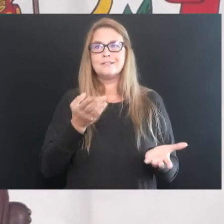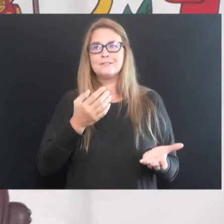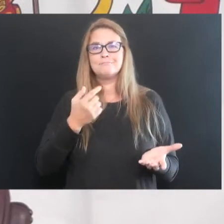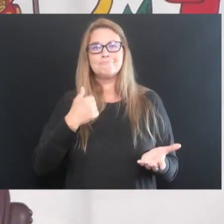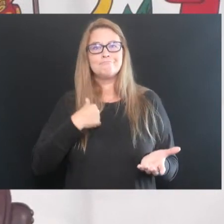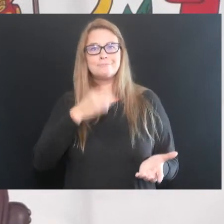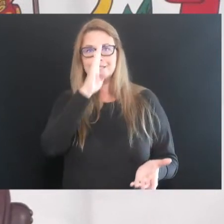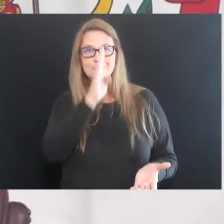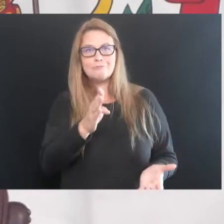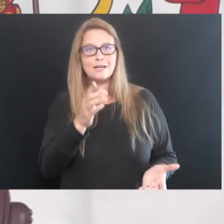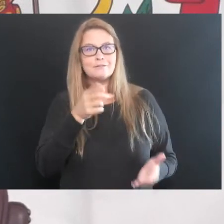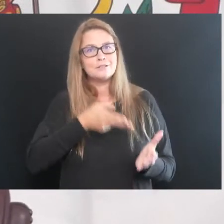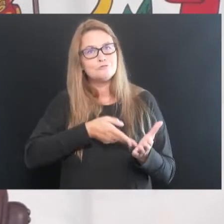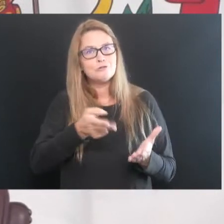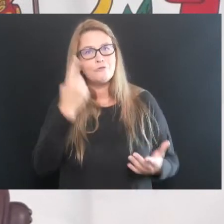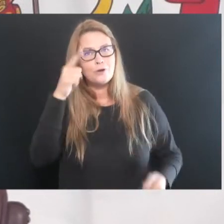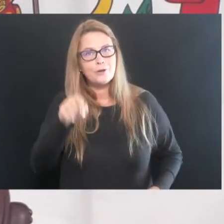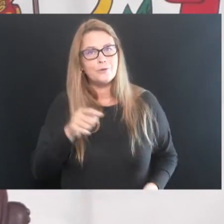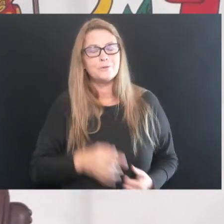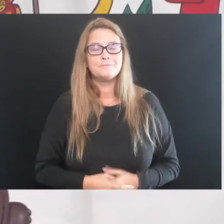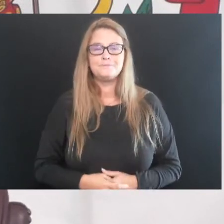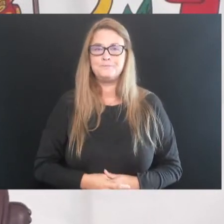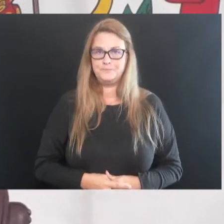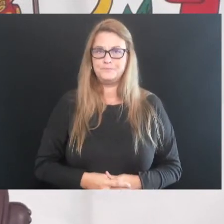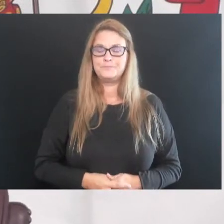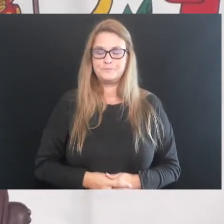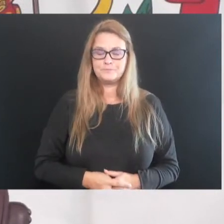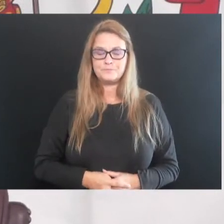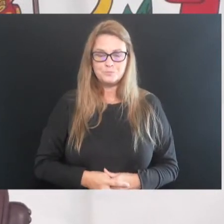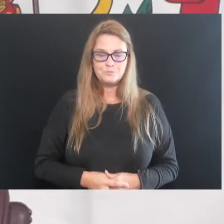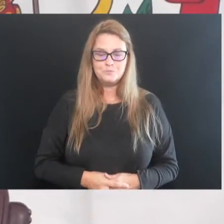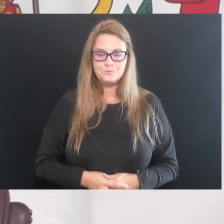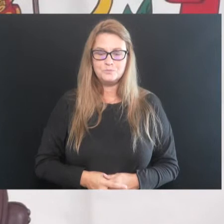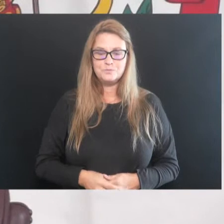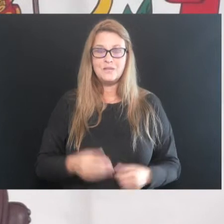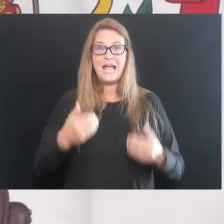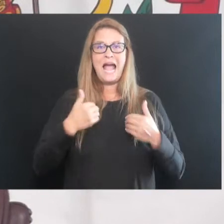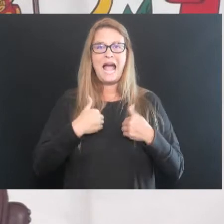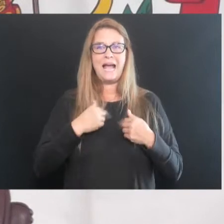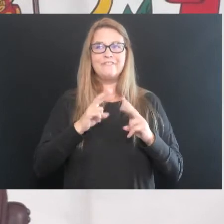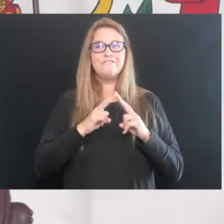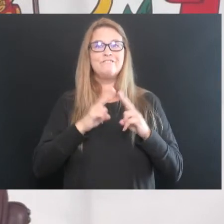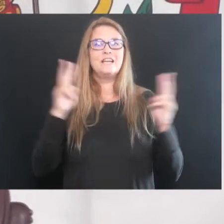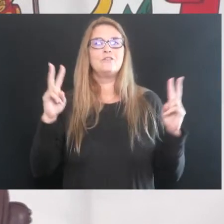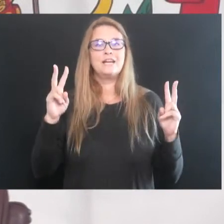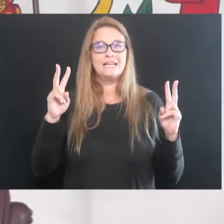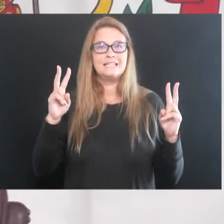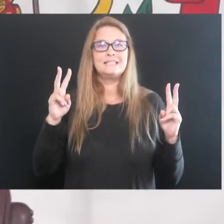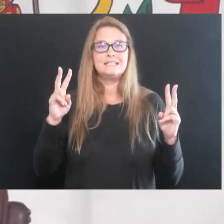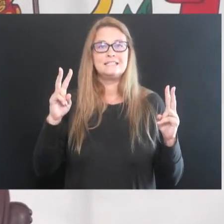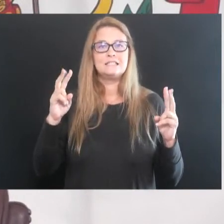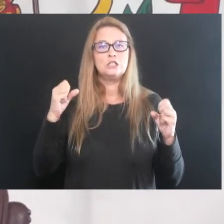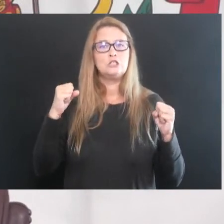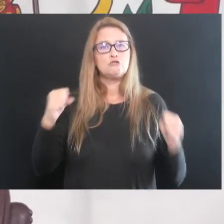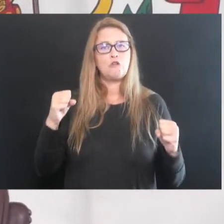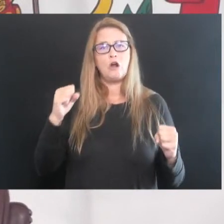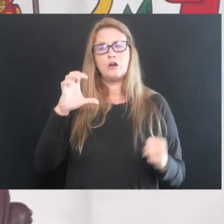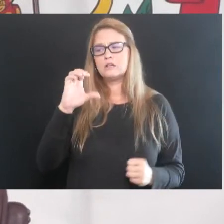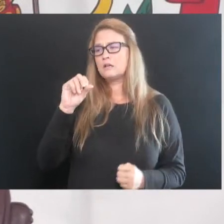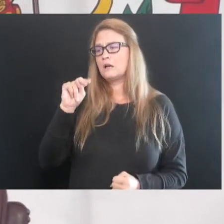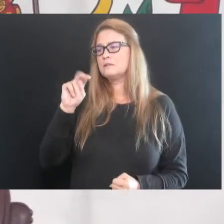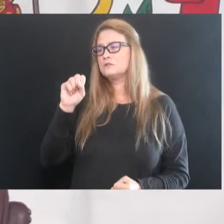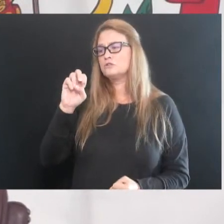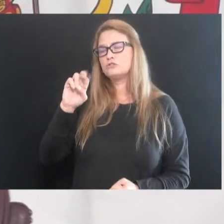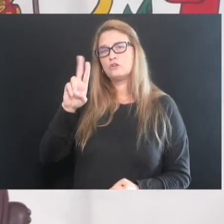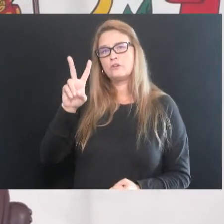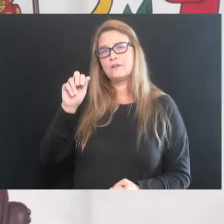and the truth. I do have conservative values. I work with logic.